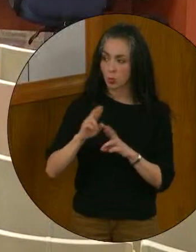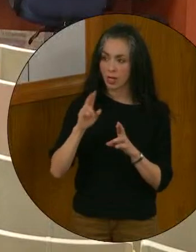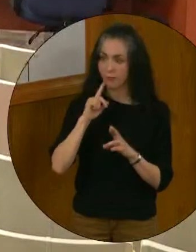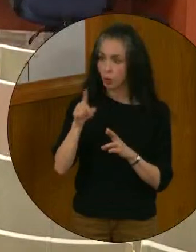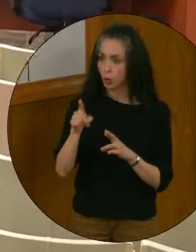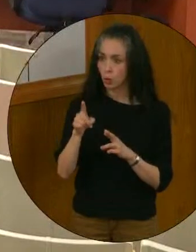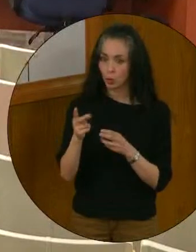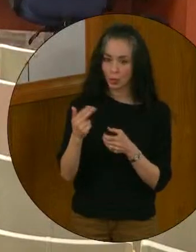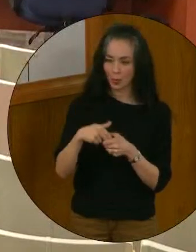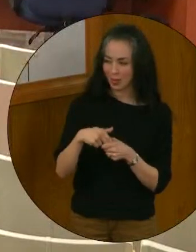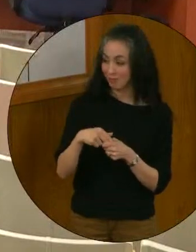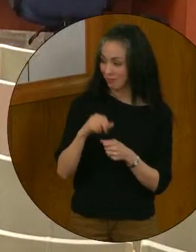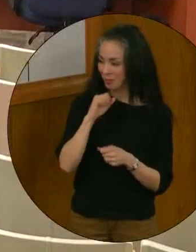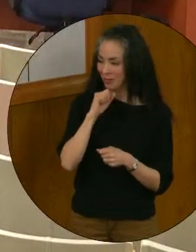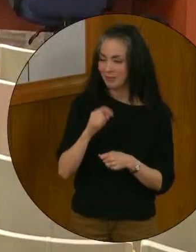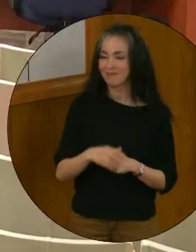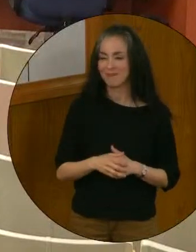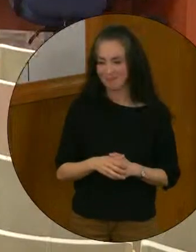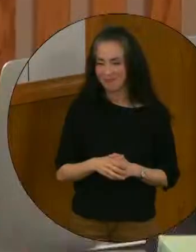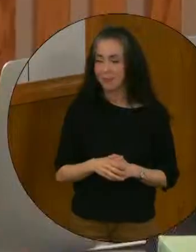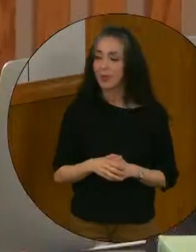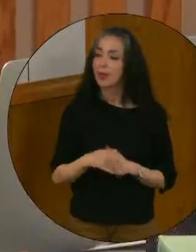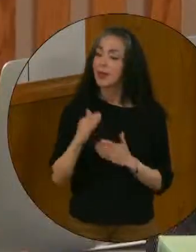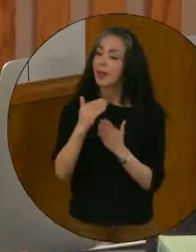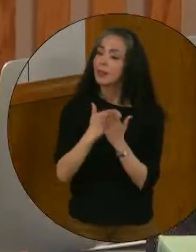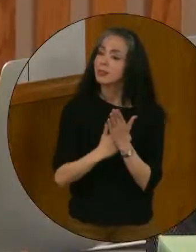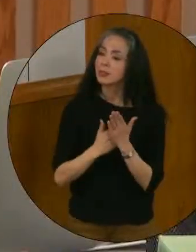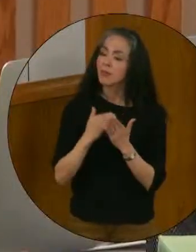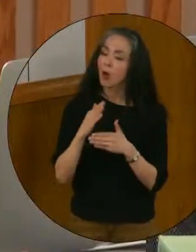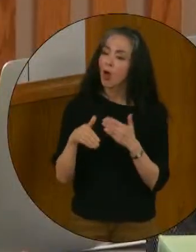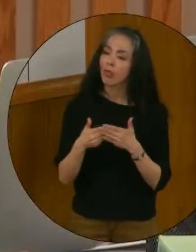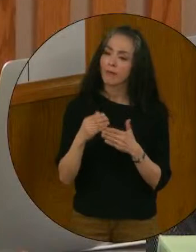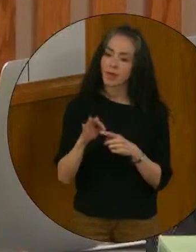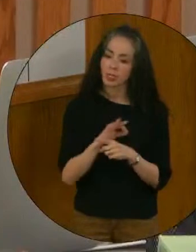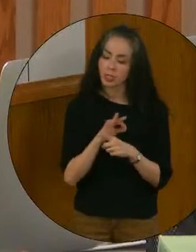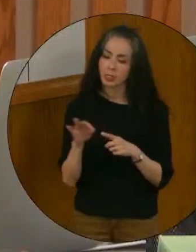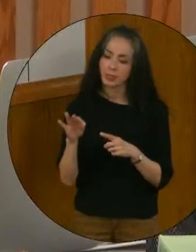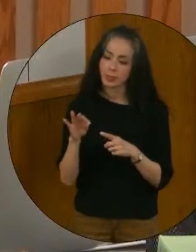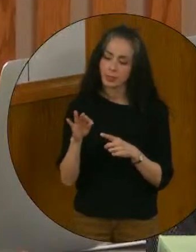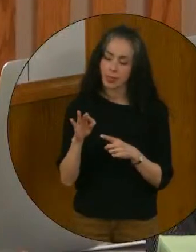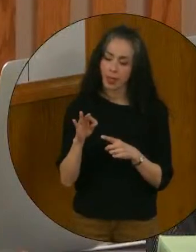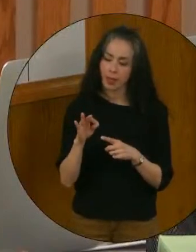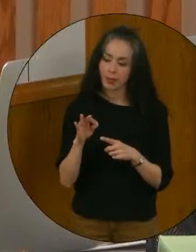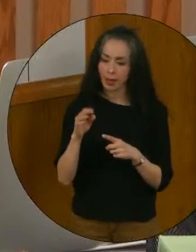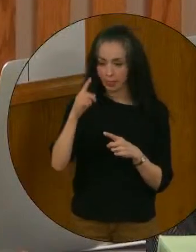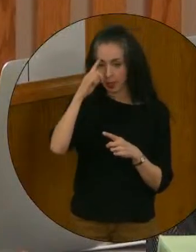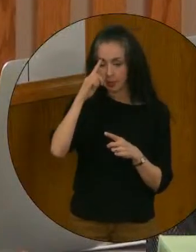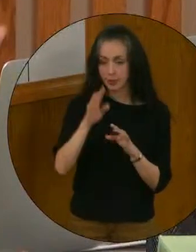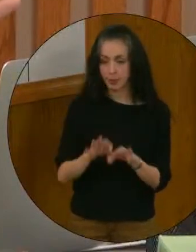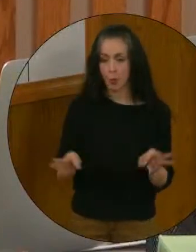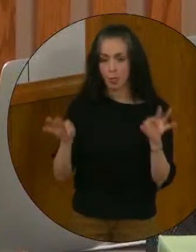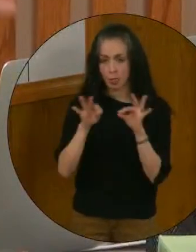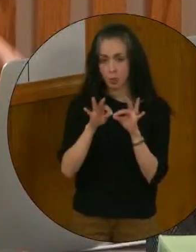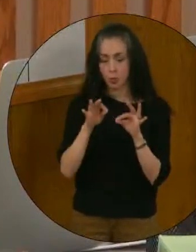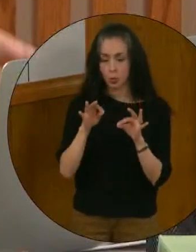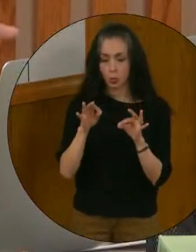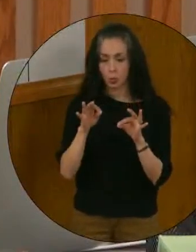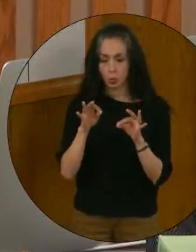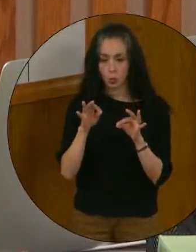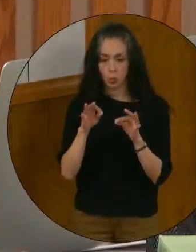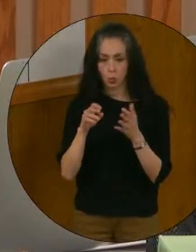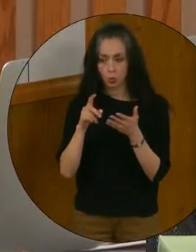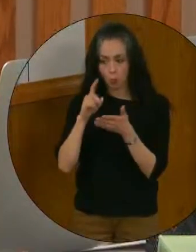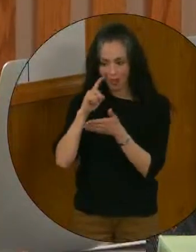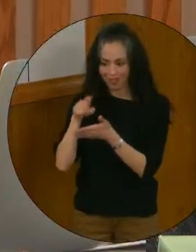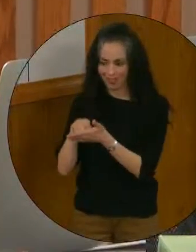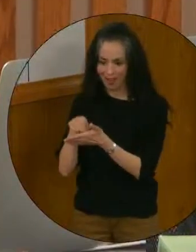in. I love it. Okay. So this is a list of all the functions, and I think it's important to recognize that each committee has